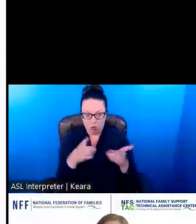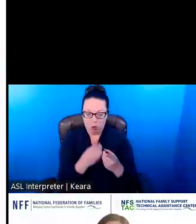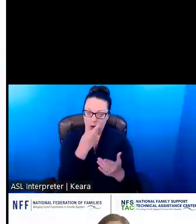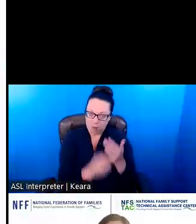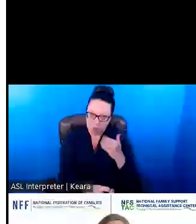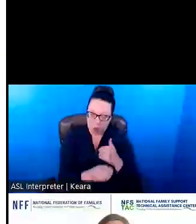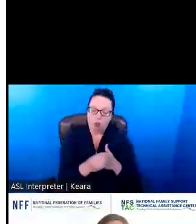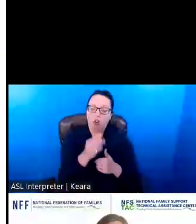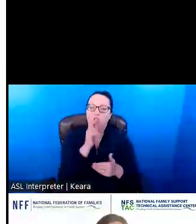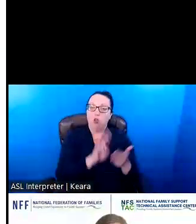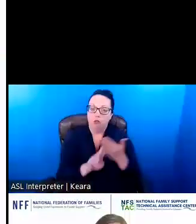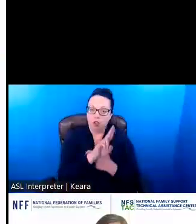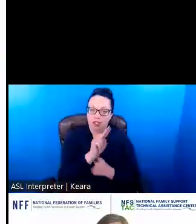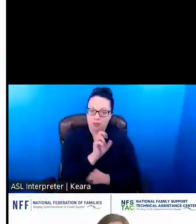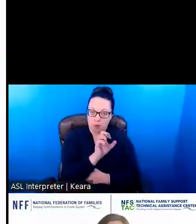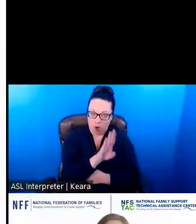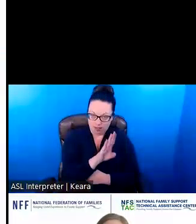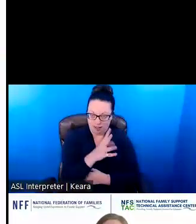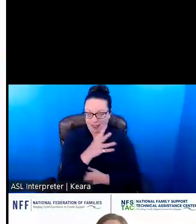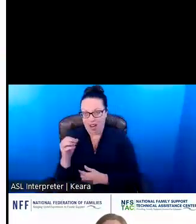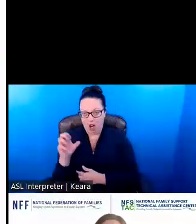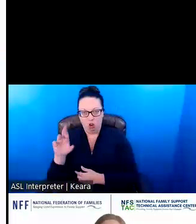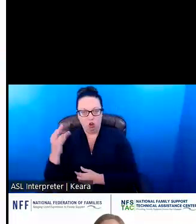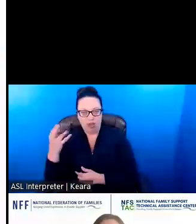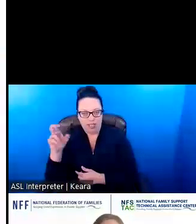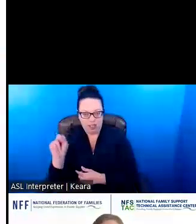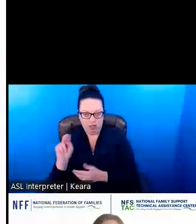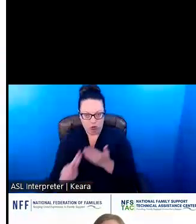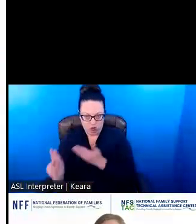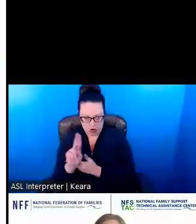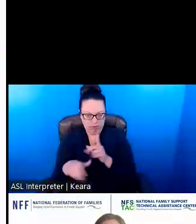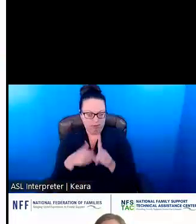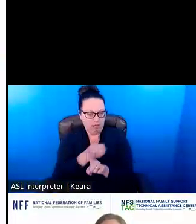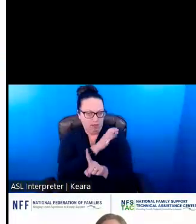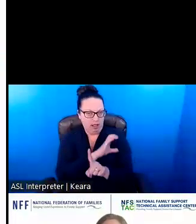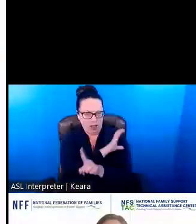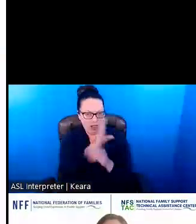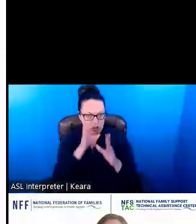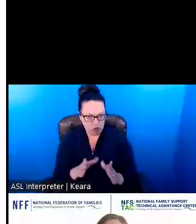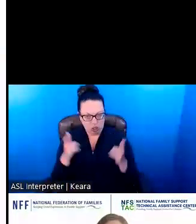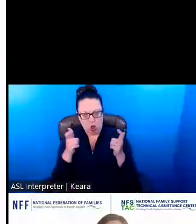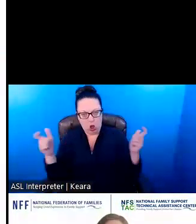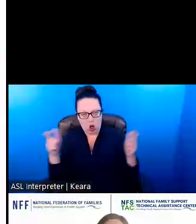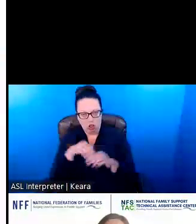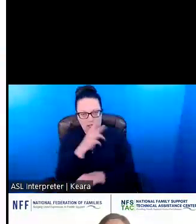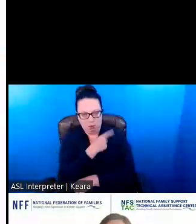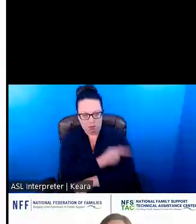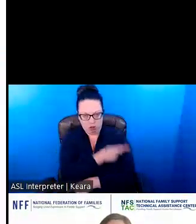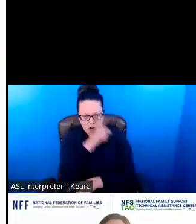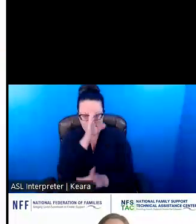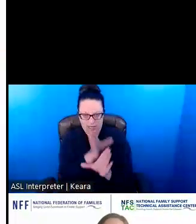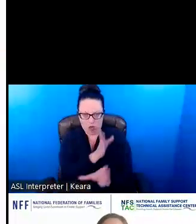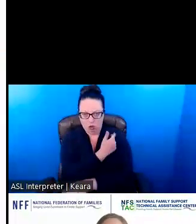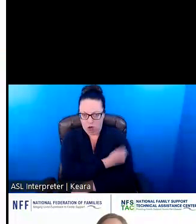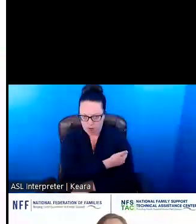Nebraska Medical Center and Creighton University. In addition to being a clinician in a large inpatient psychiatric hospital and